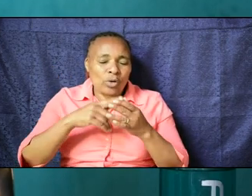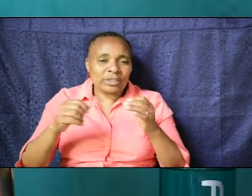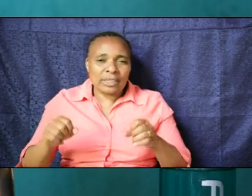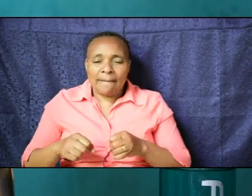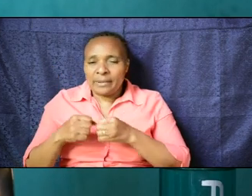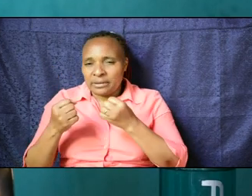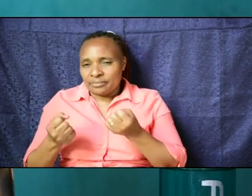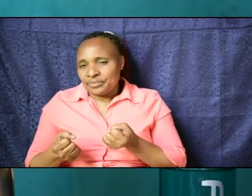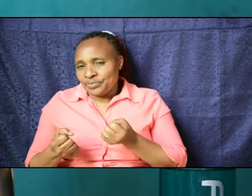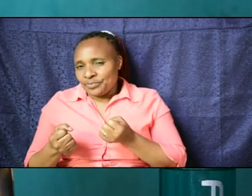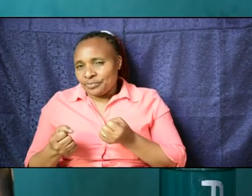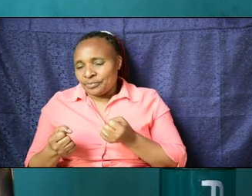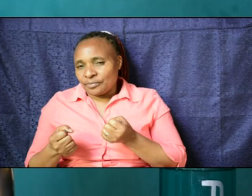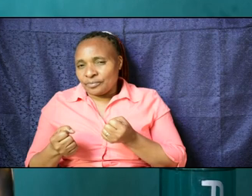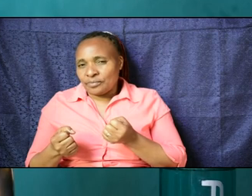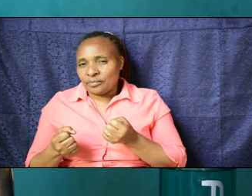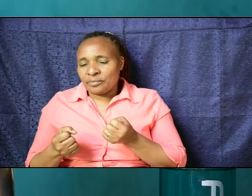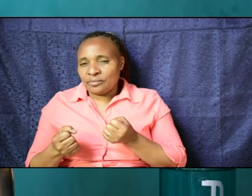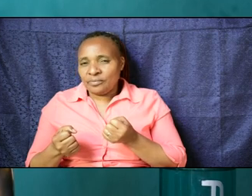happening,